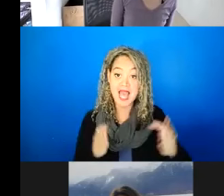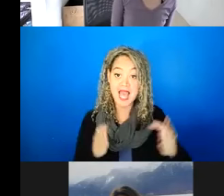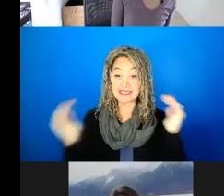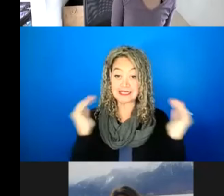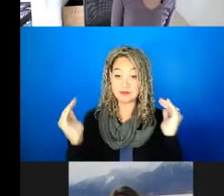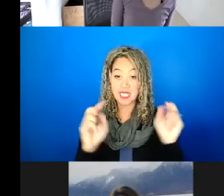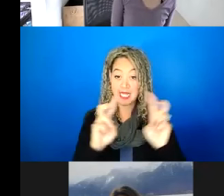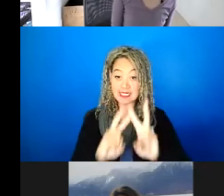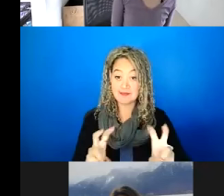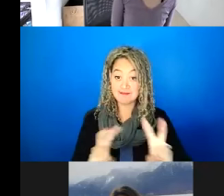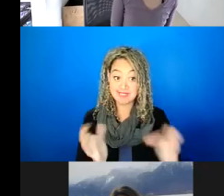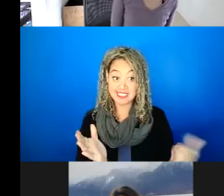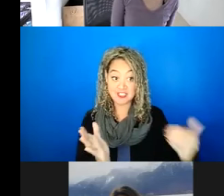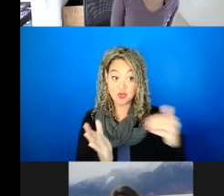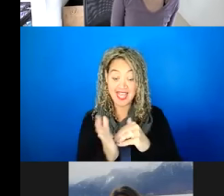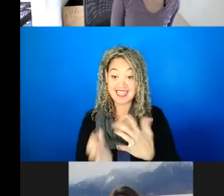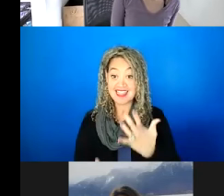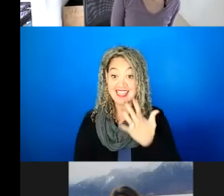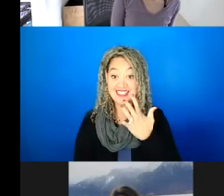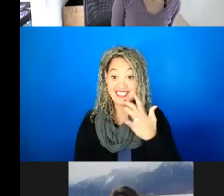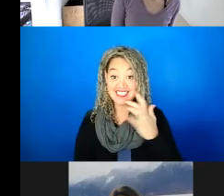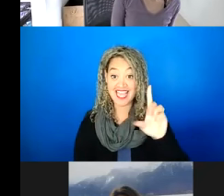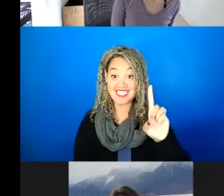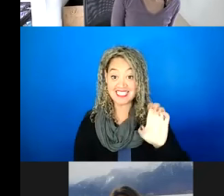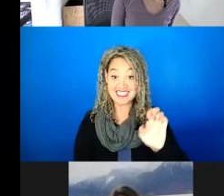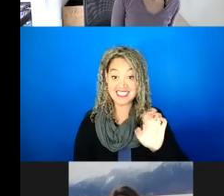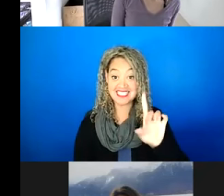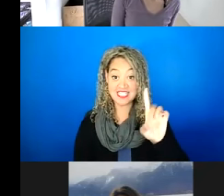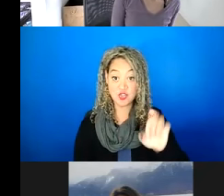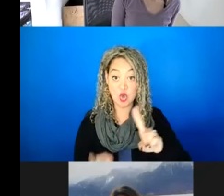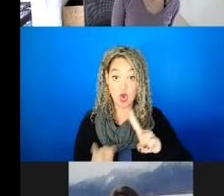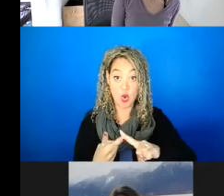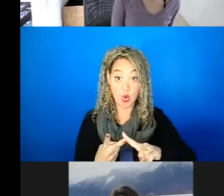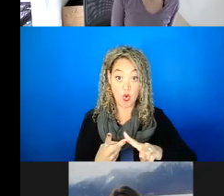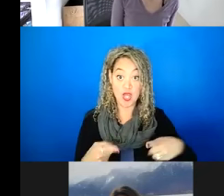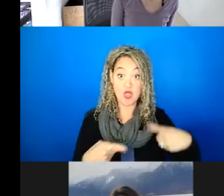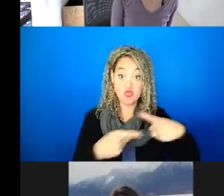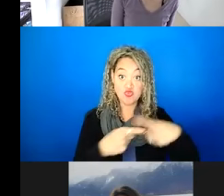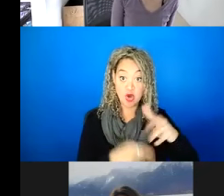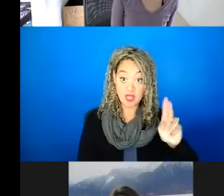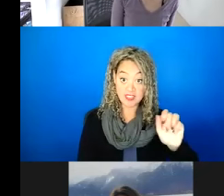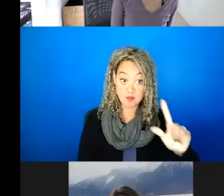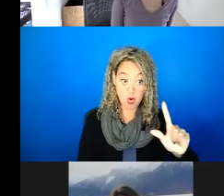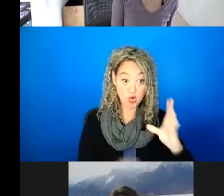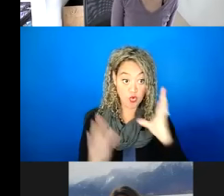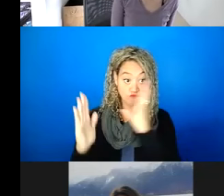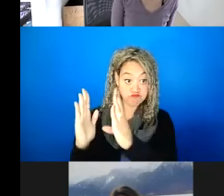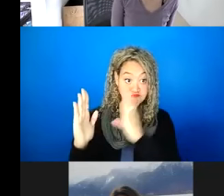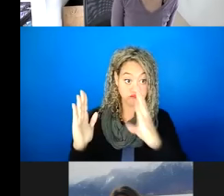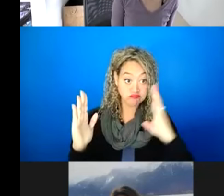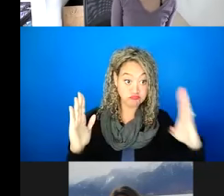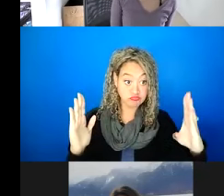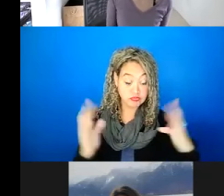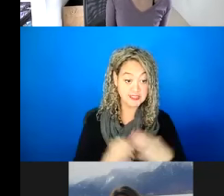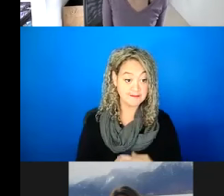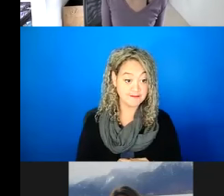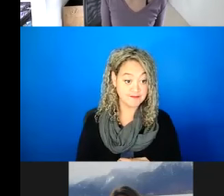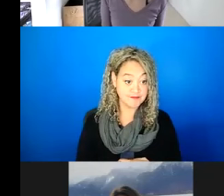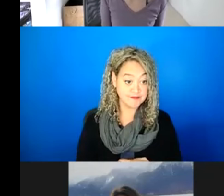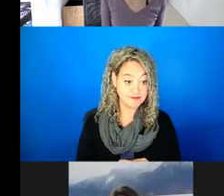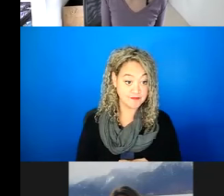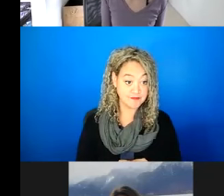There again is the taste decoding, there's the food picture decoding, and there's the cross-modal decoding right